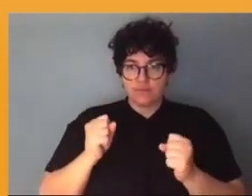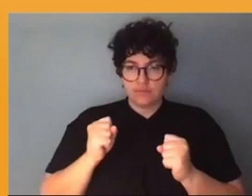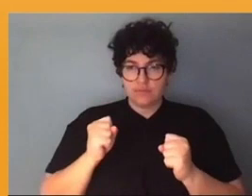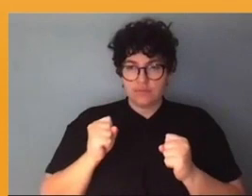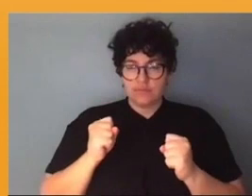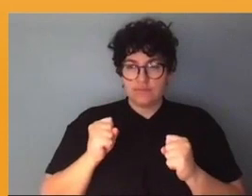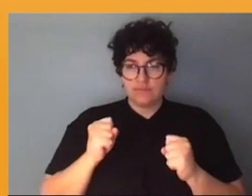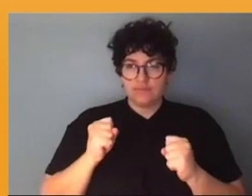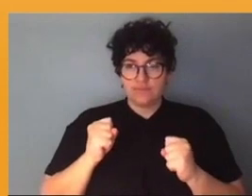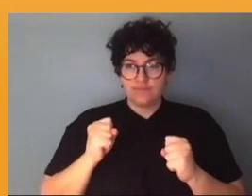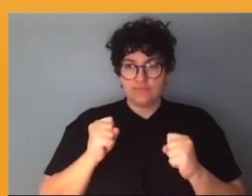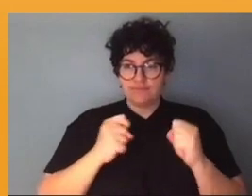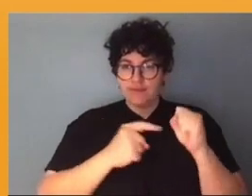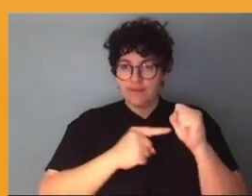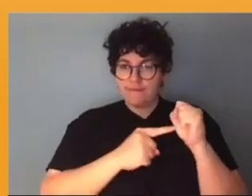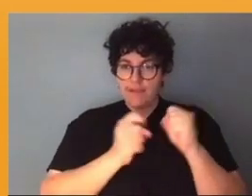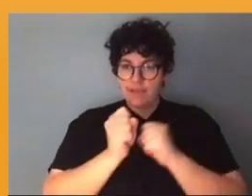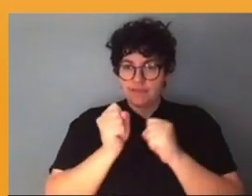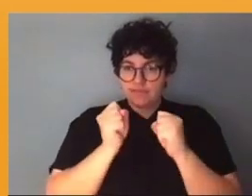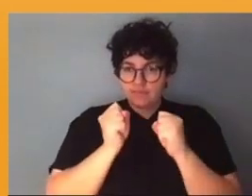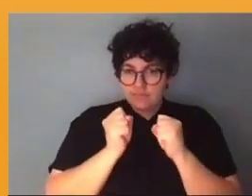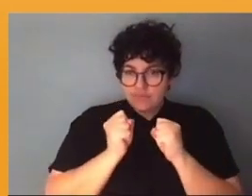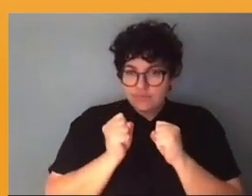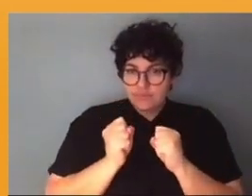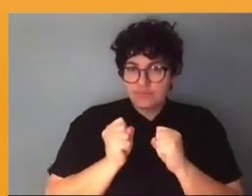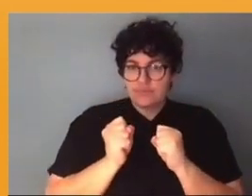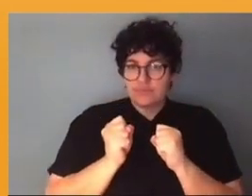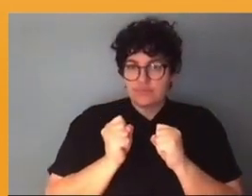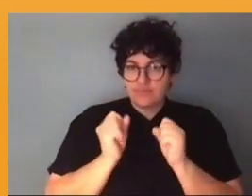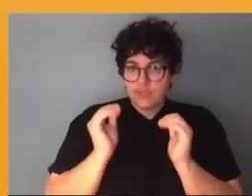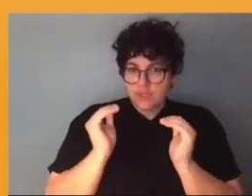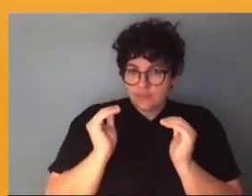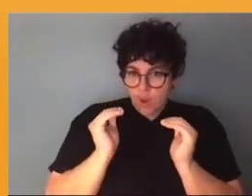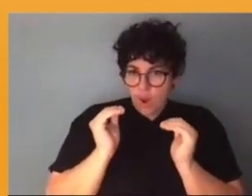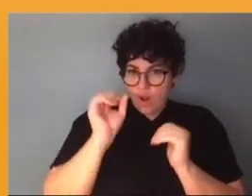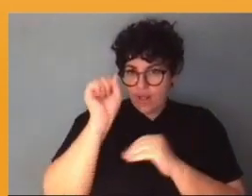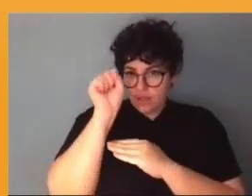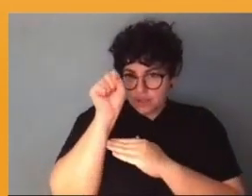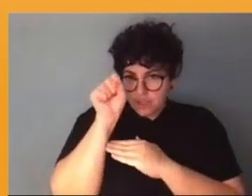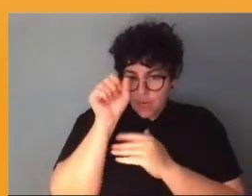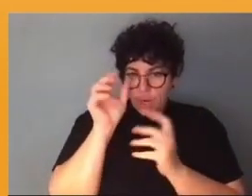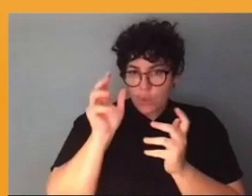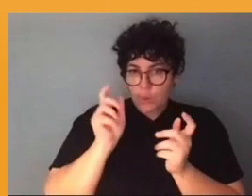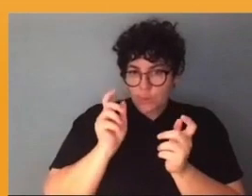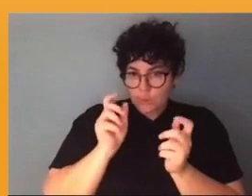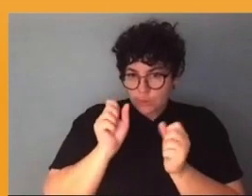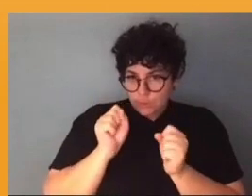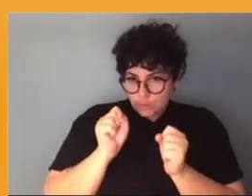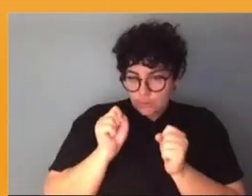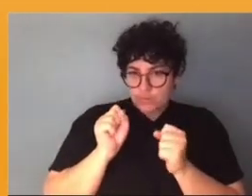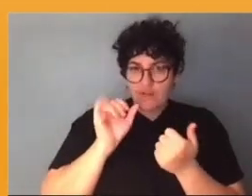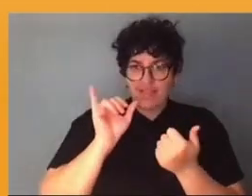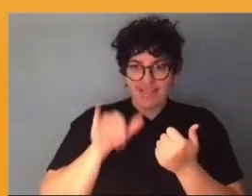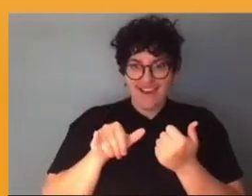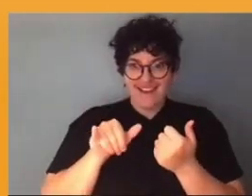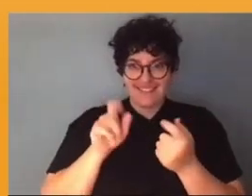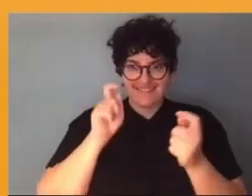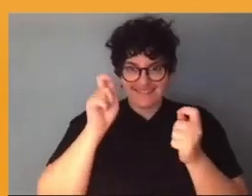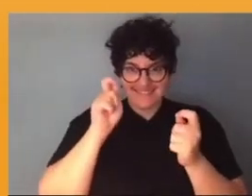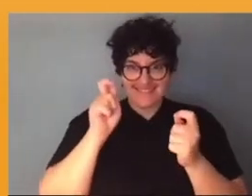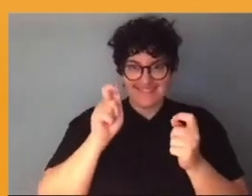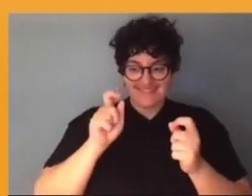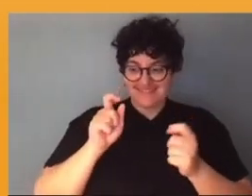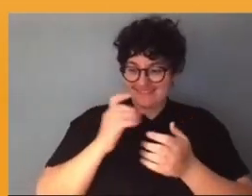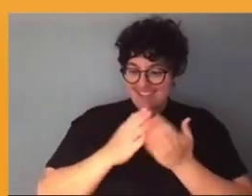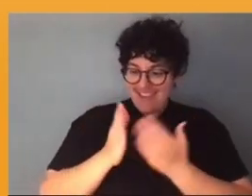kind of bring inwards into your body and your head down, that is important, you know, technically, to be